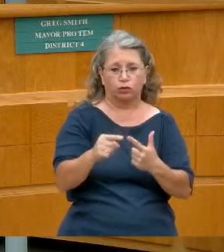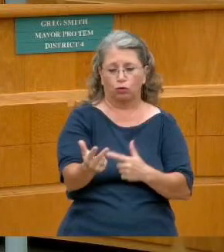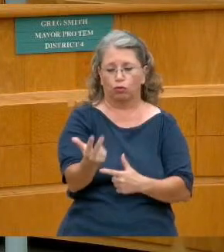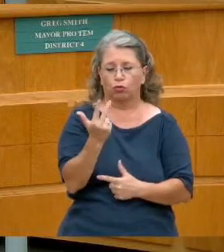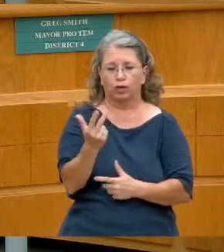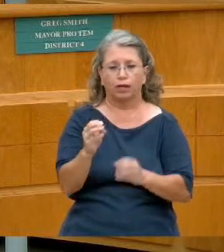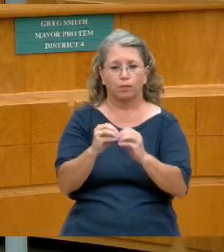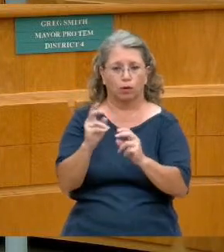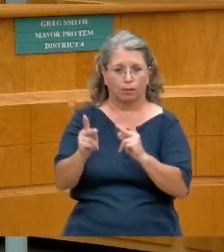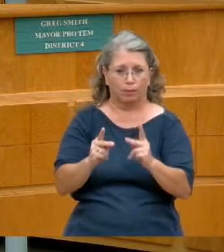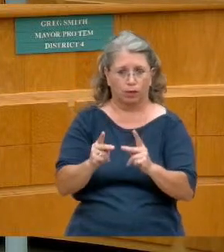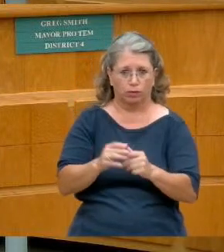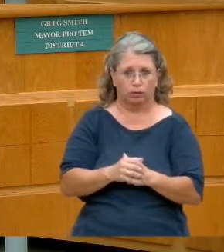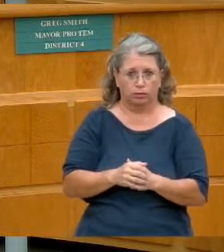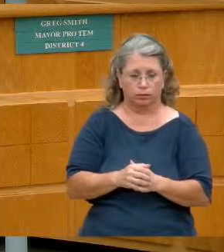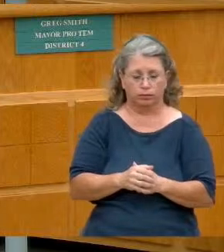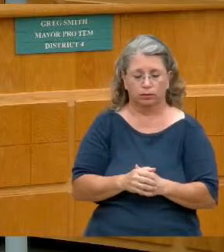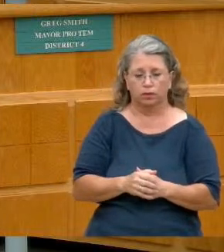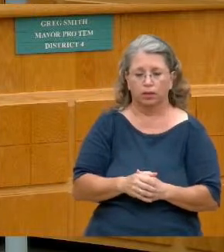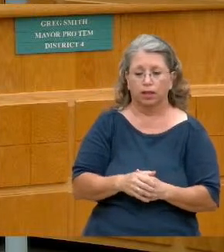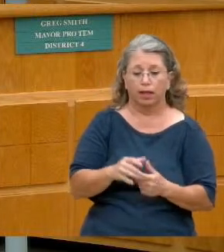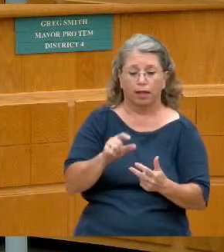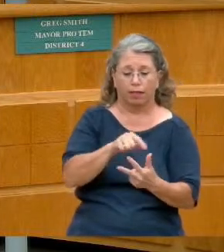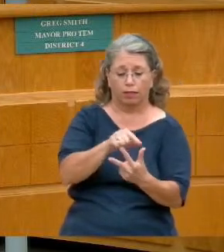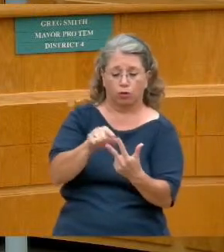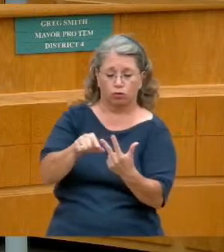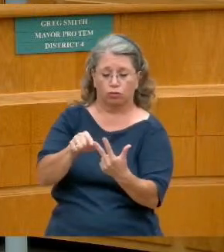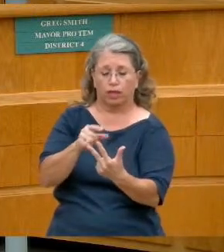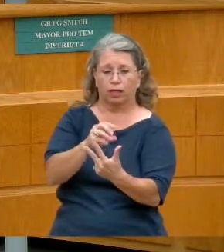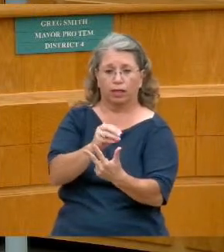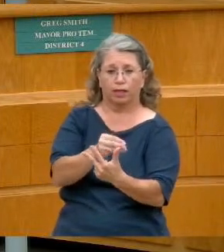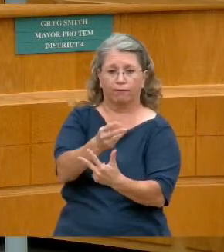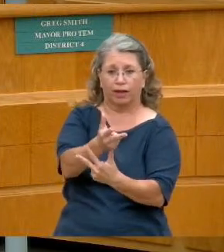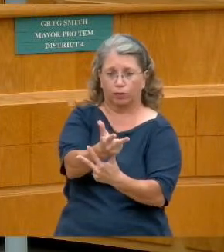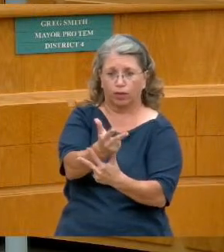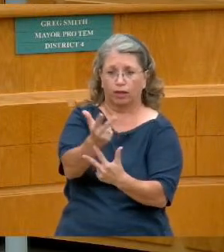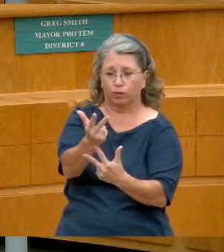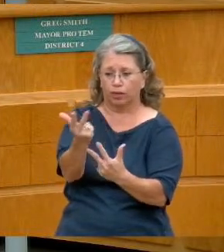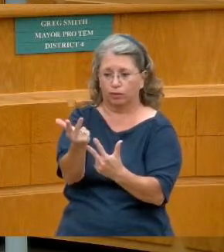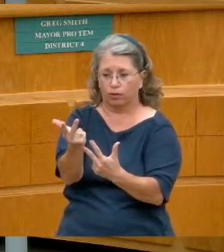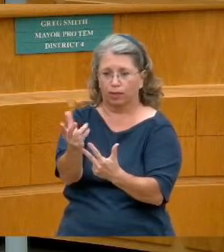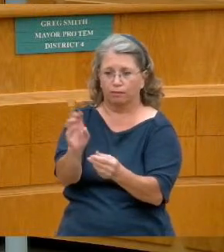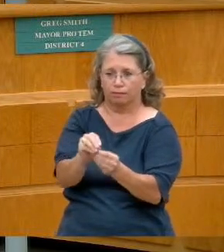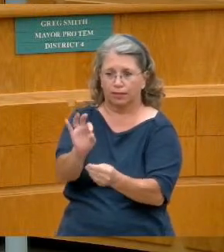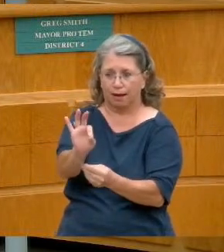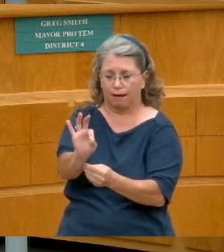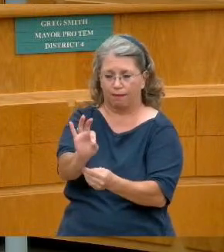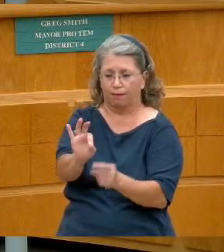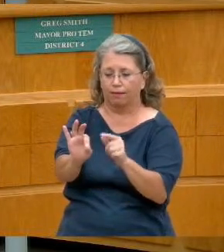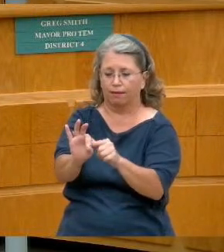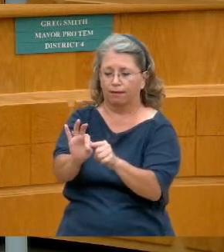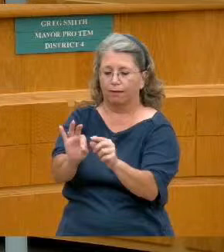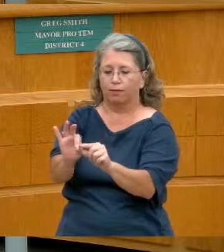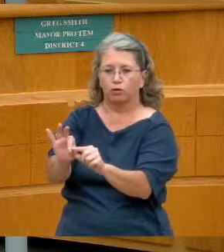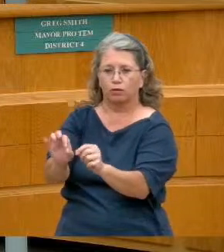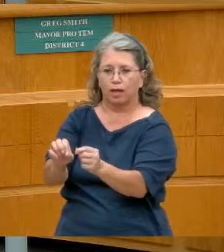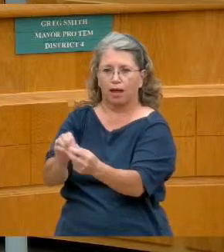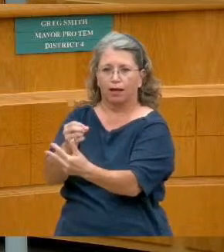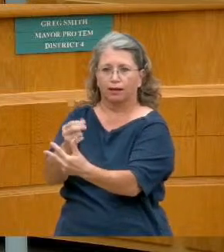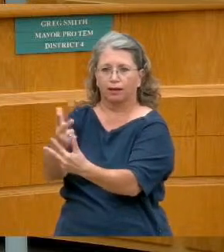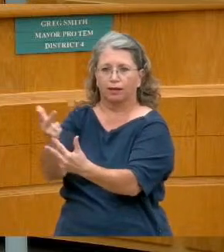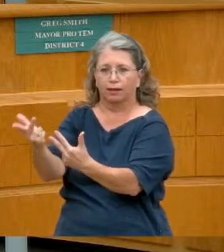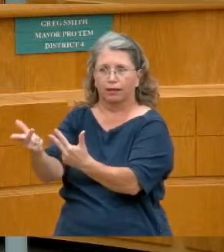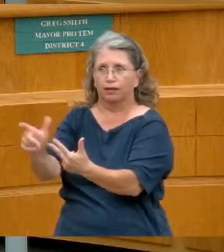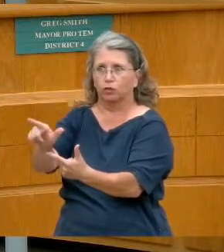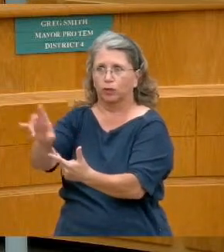week. Those 3 additional people infect an additional 9 people after another week. After 3 weeks, those 9 people infect